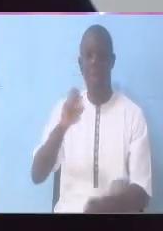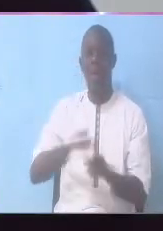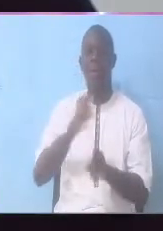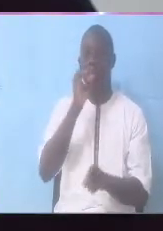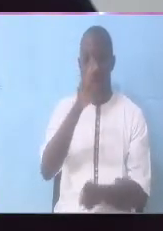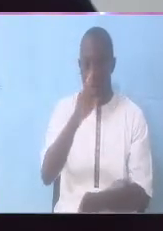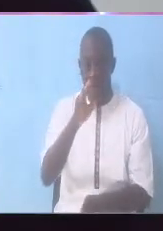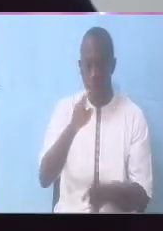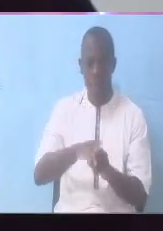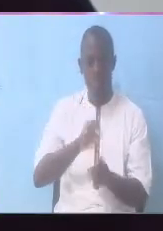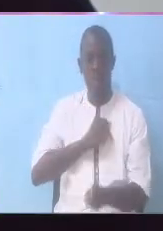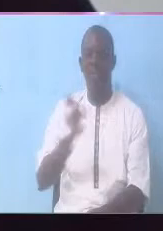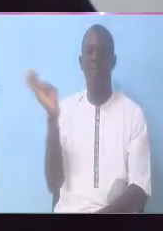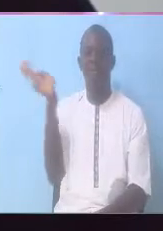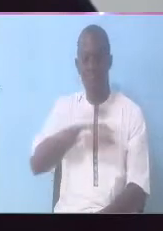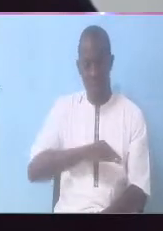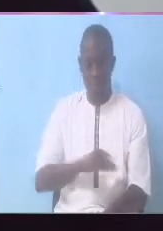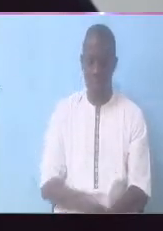Malik Jatta